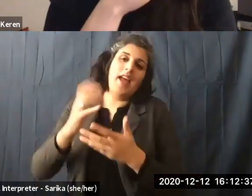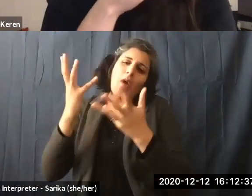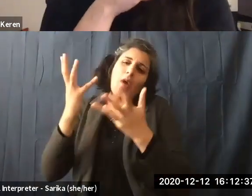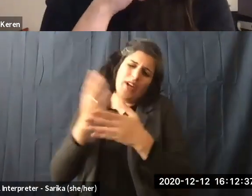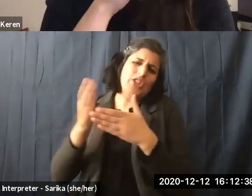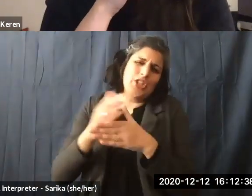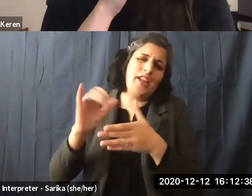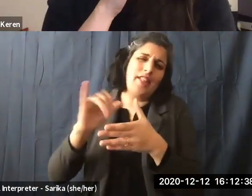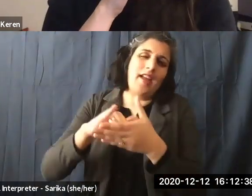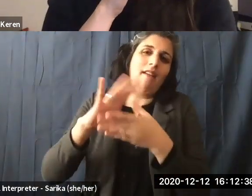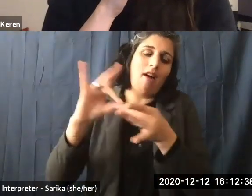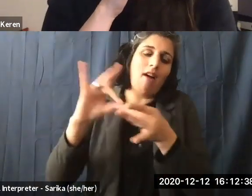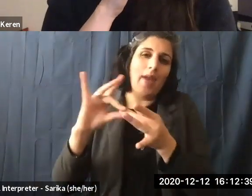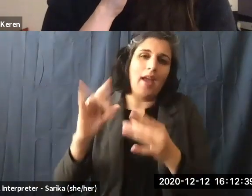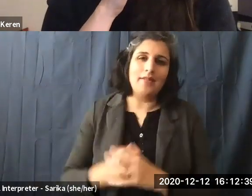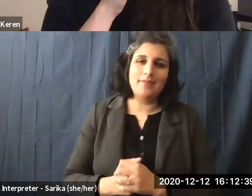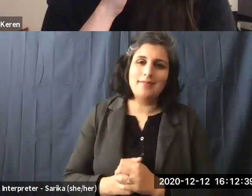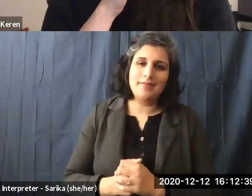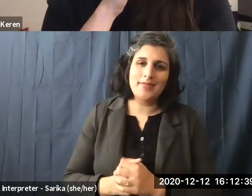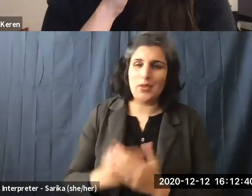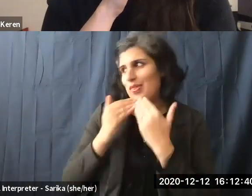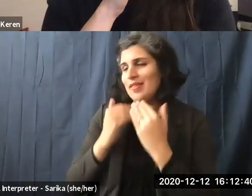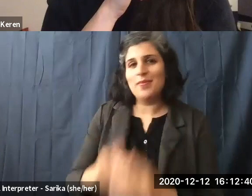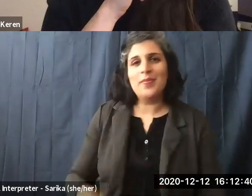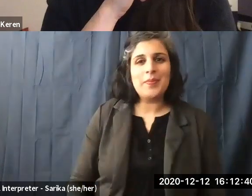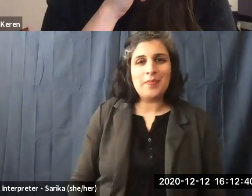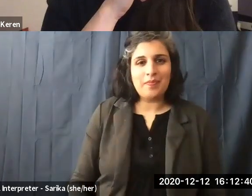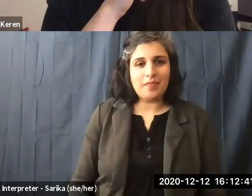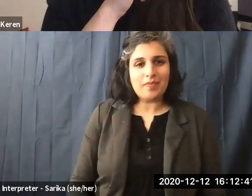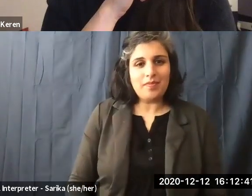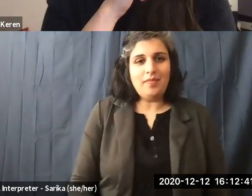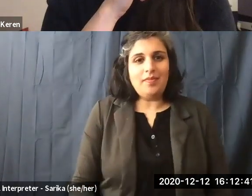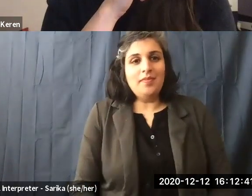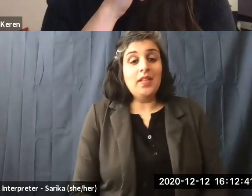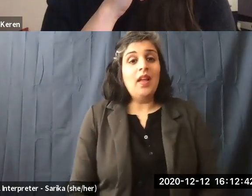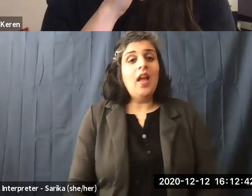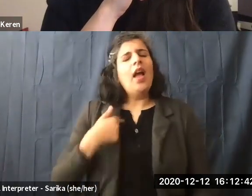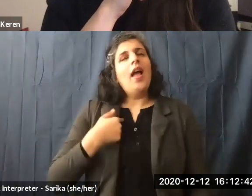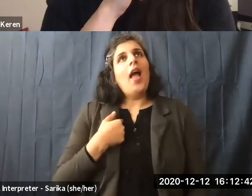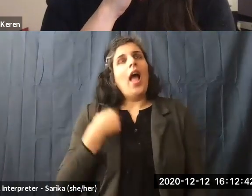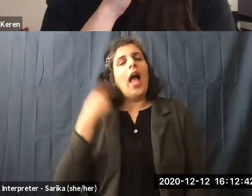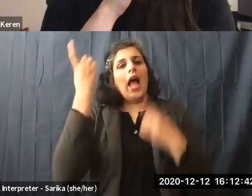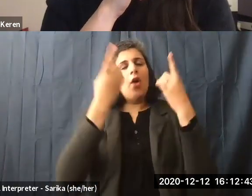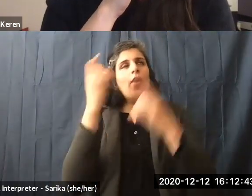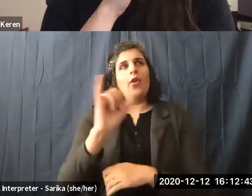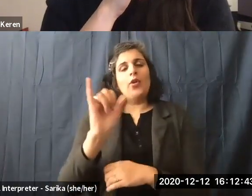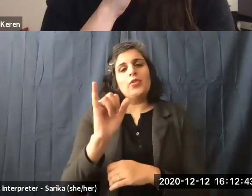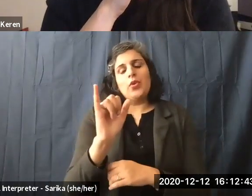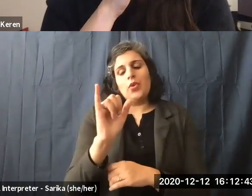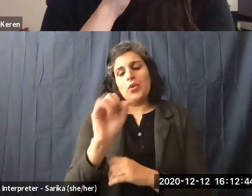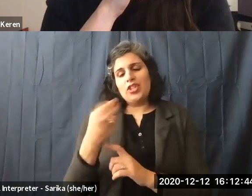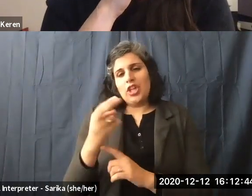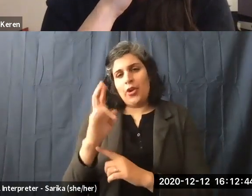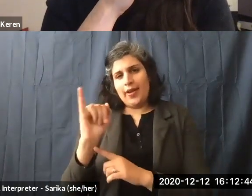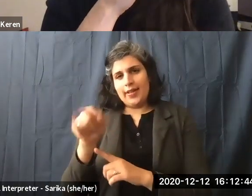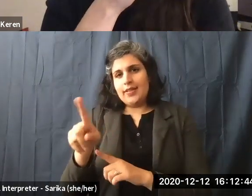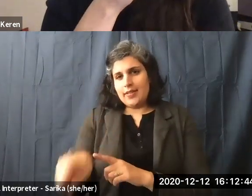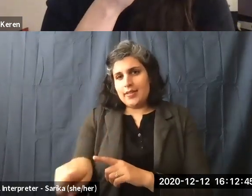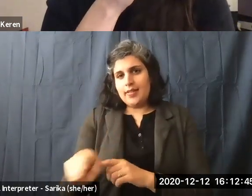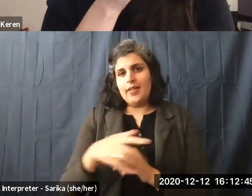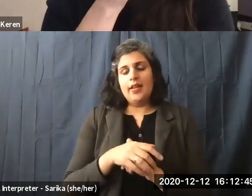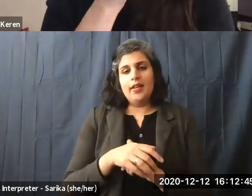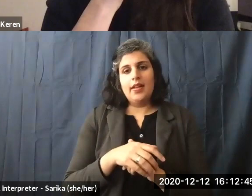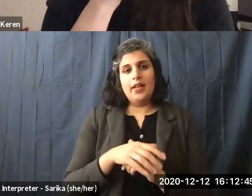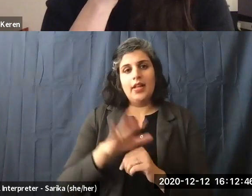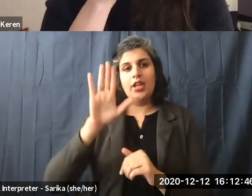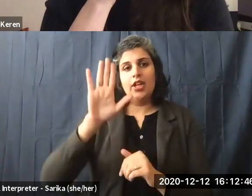I wonder too, Sherry, a question for you about